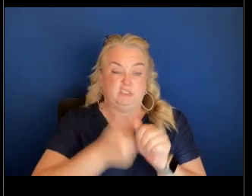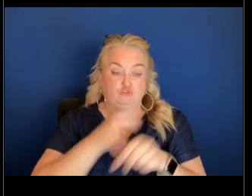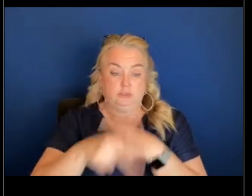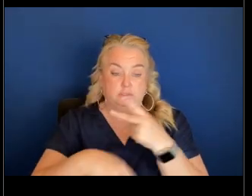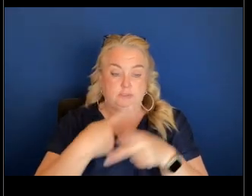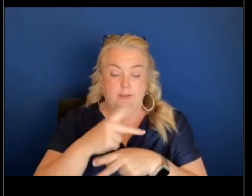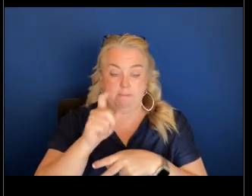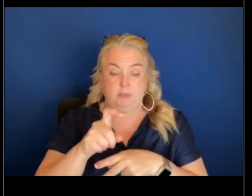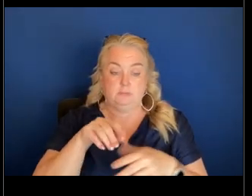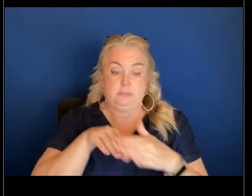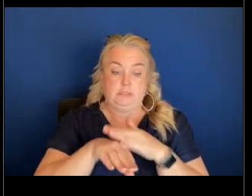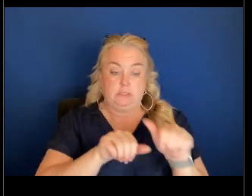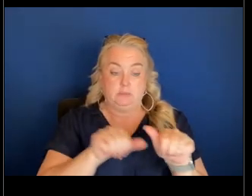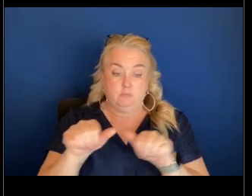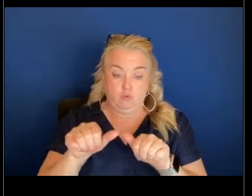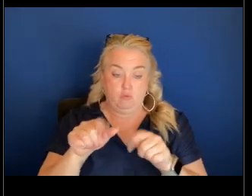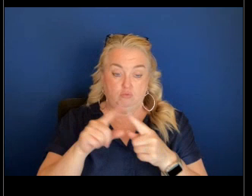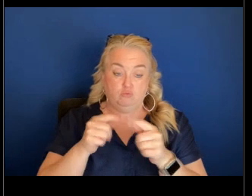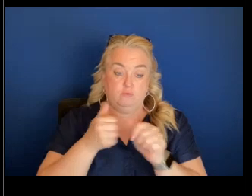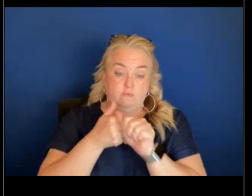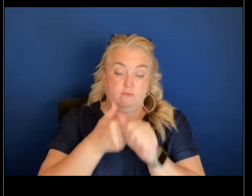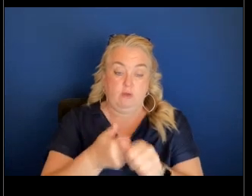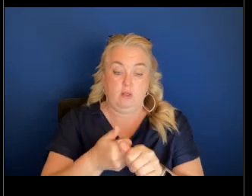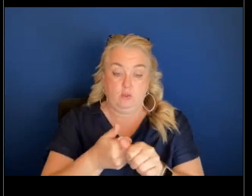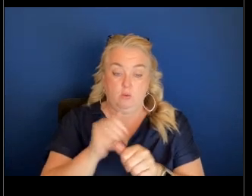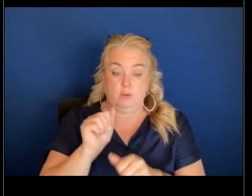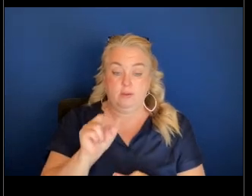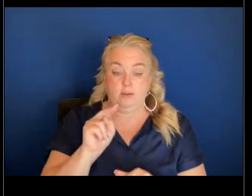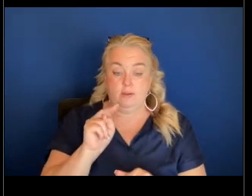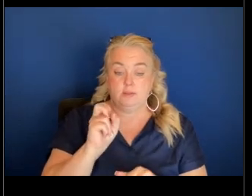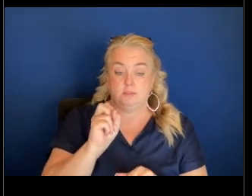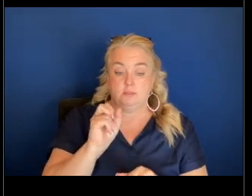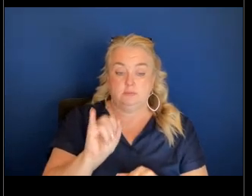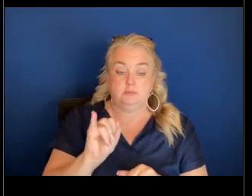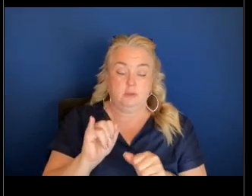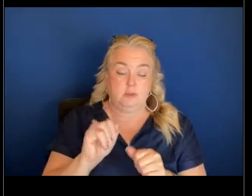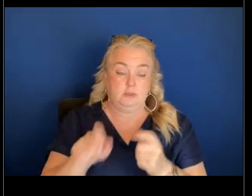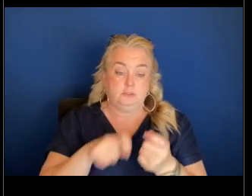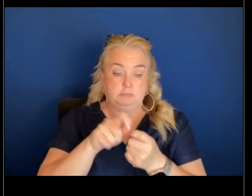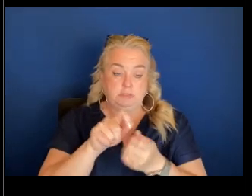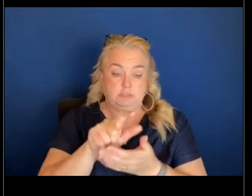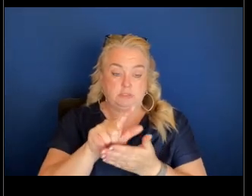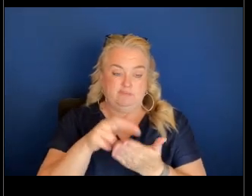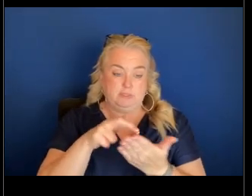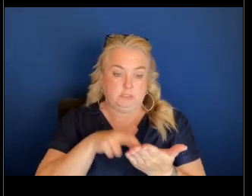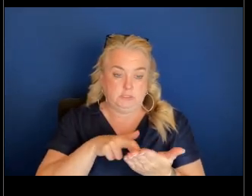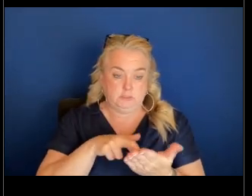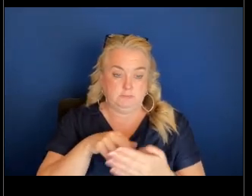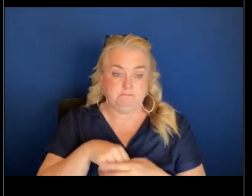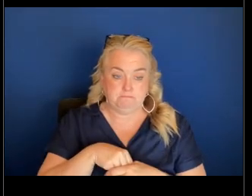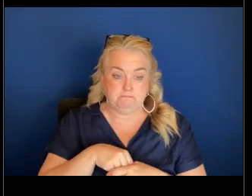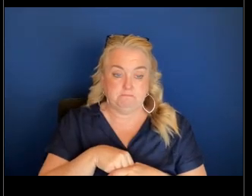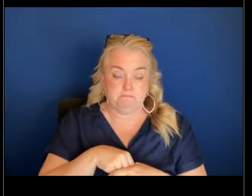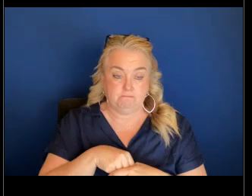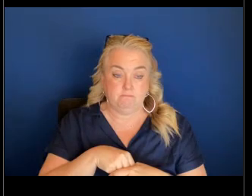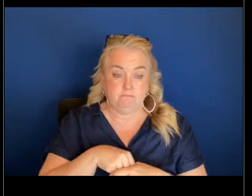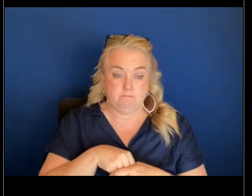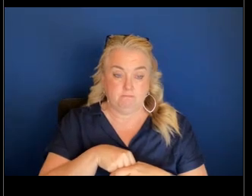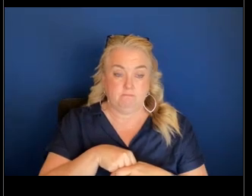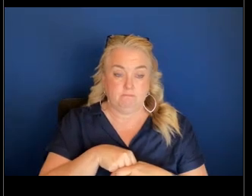be accessible and comply with applicable ANSI specifications.